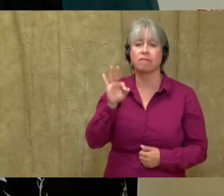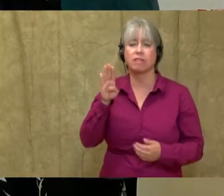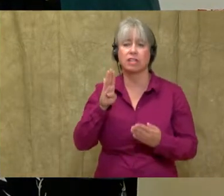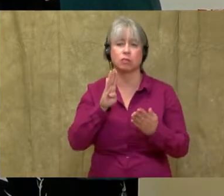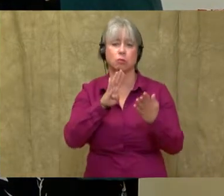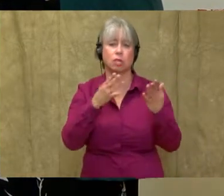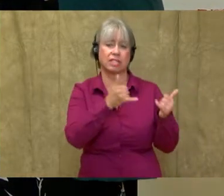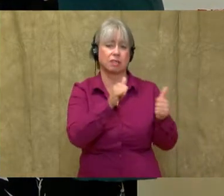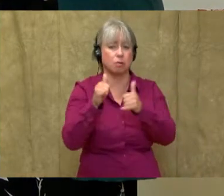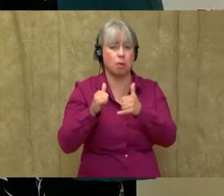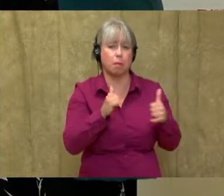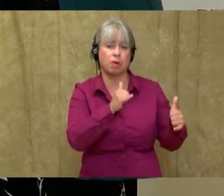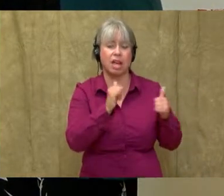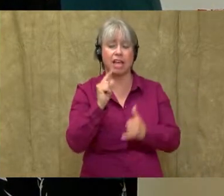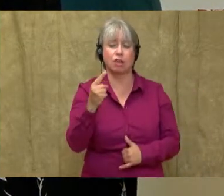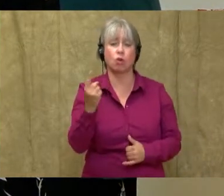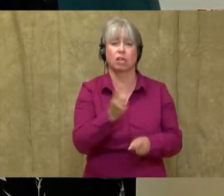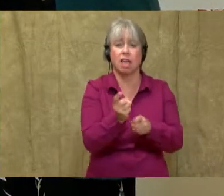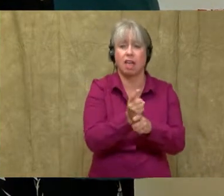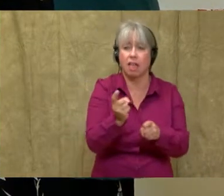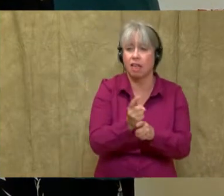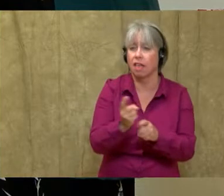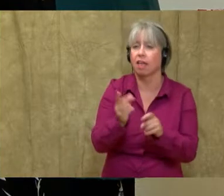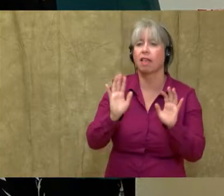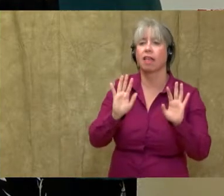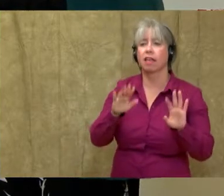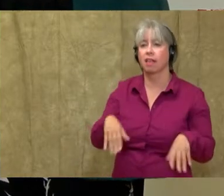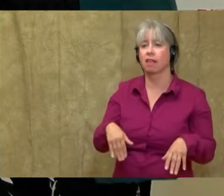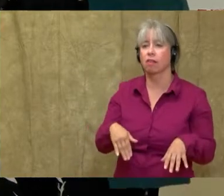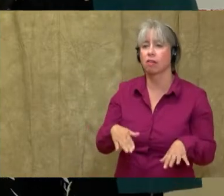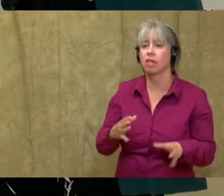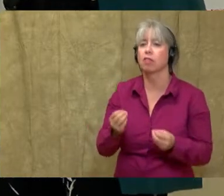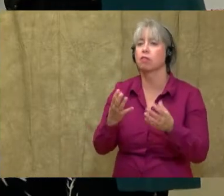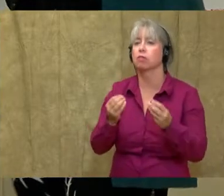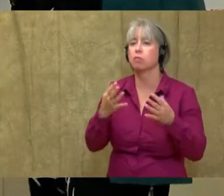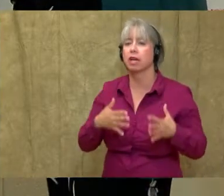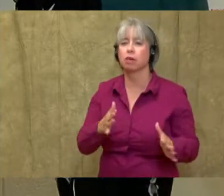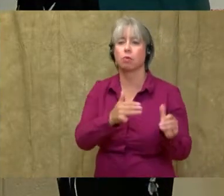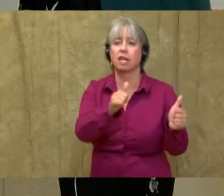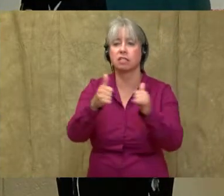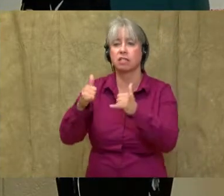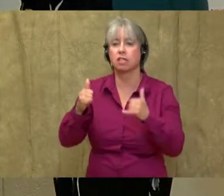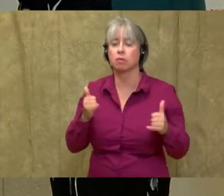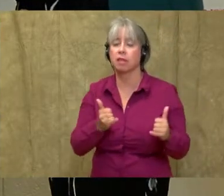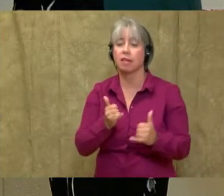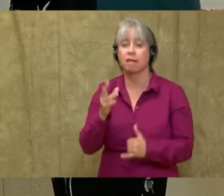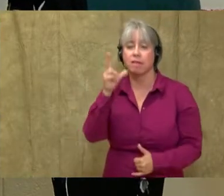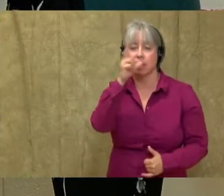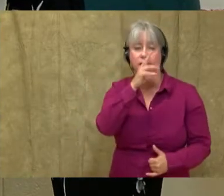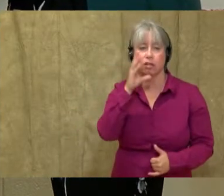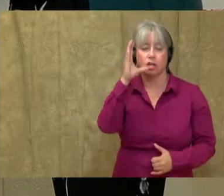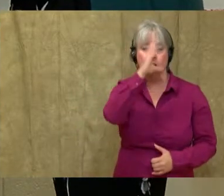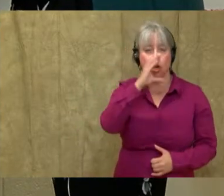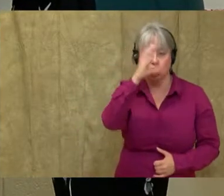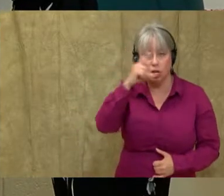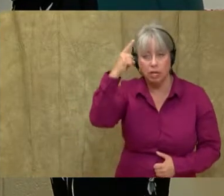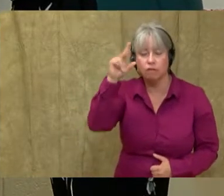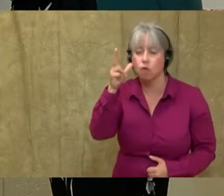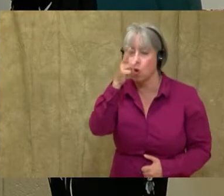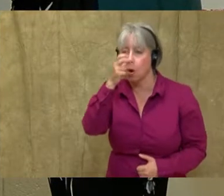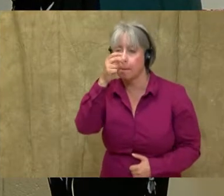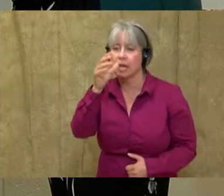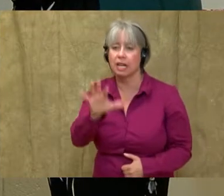Just kidding. There are many ways to play without COVID-19 in your way. Find some bugs and give them some love, as you wouldn't